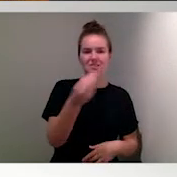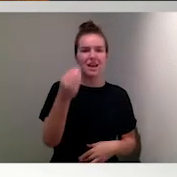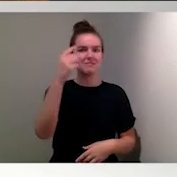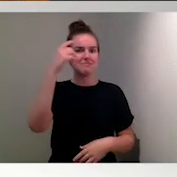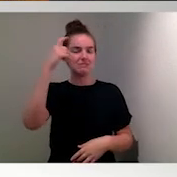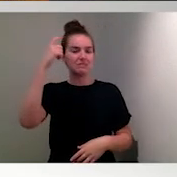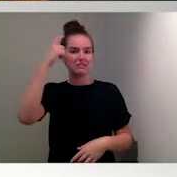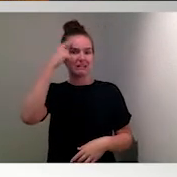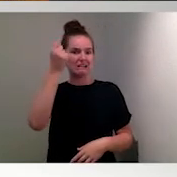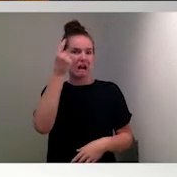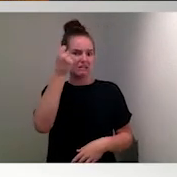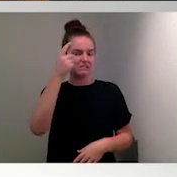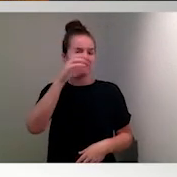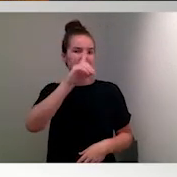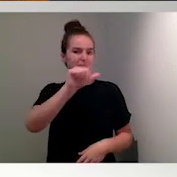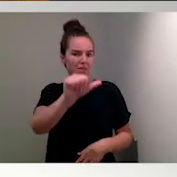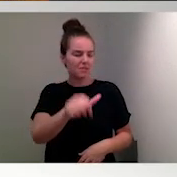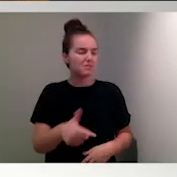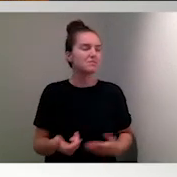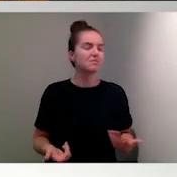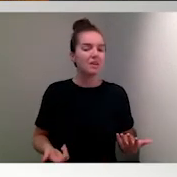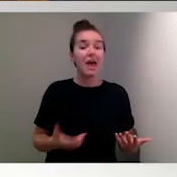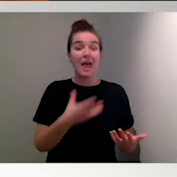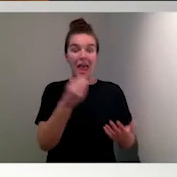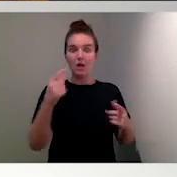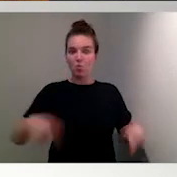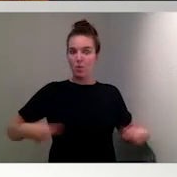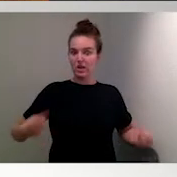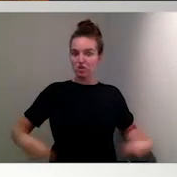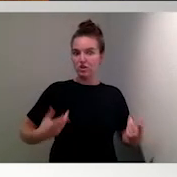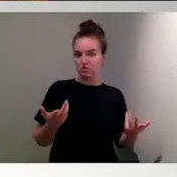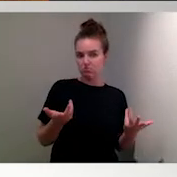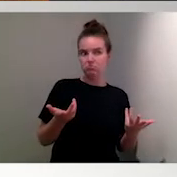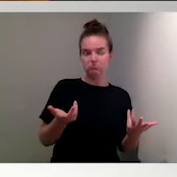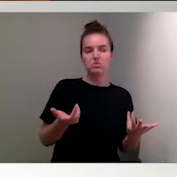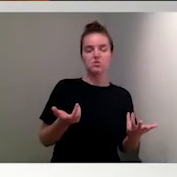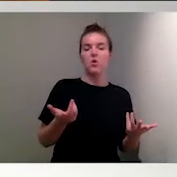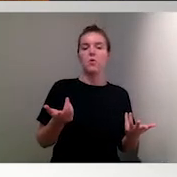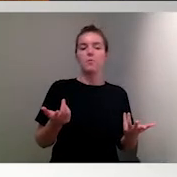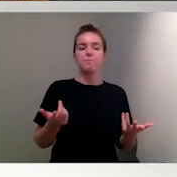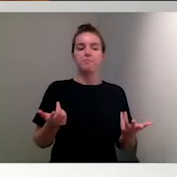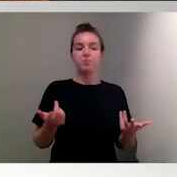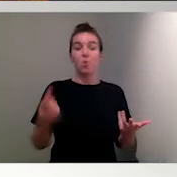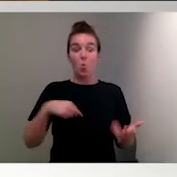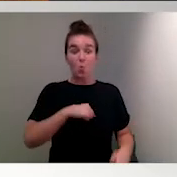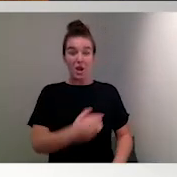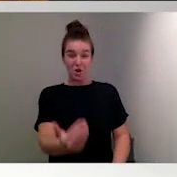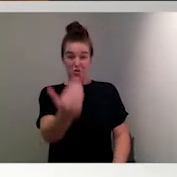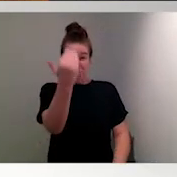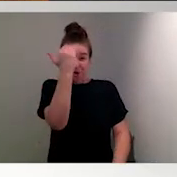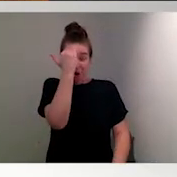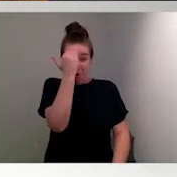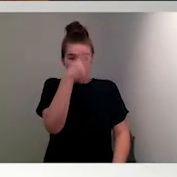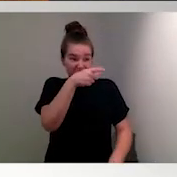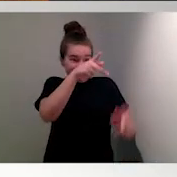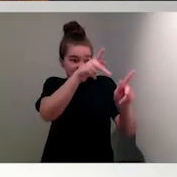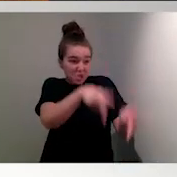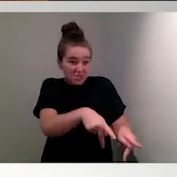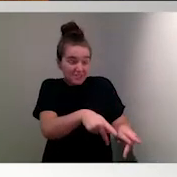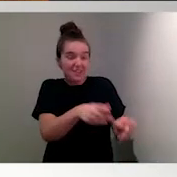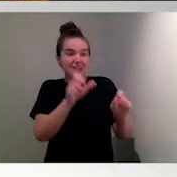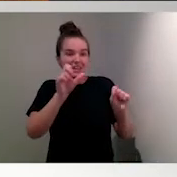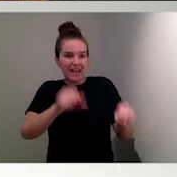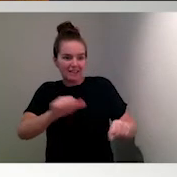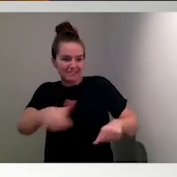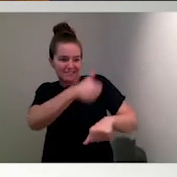So there's a lot that we can do by just knowing about it and being able to kind of pave the way and smooth things out for you